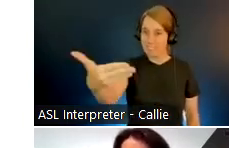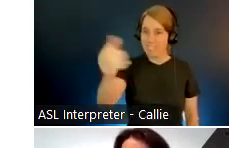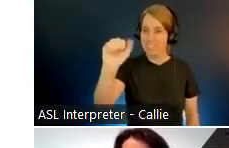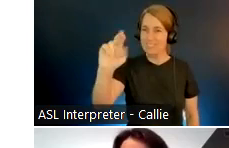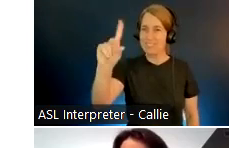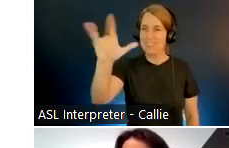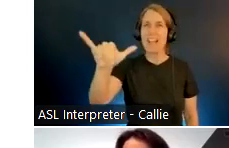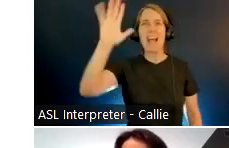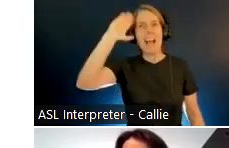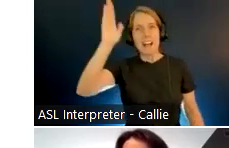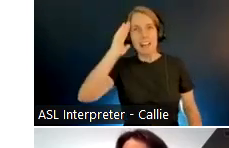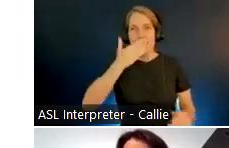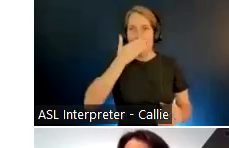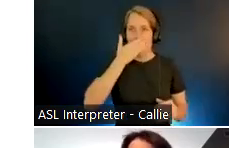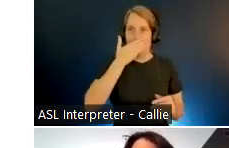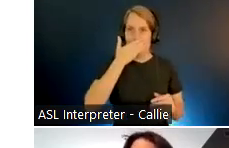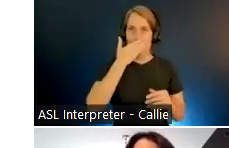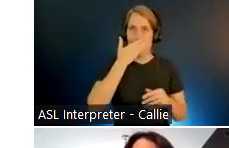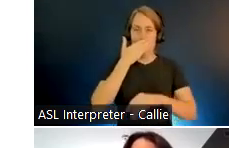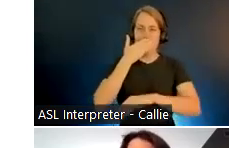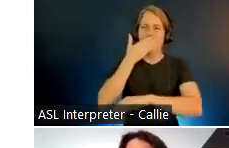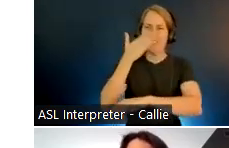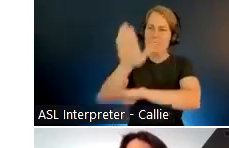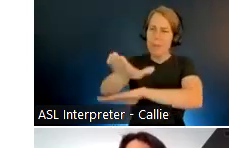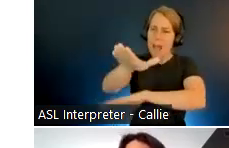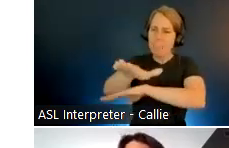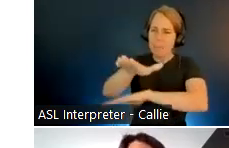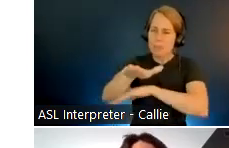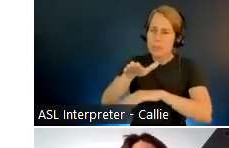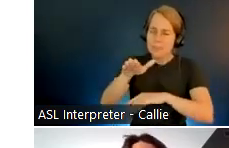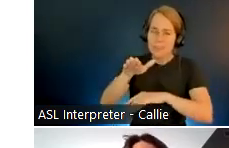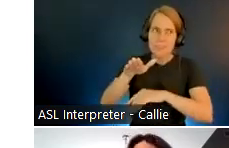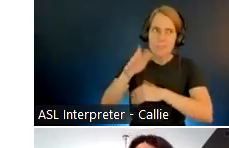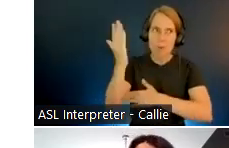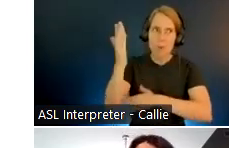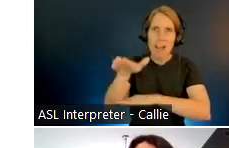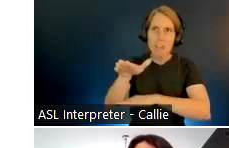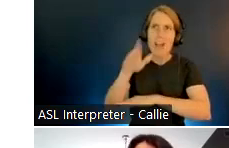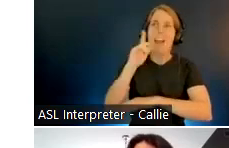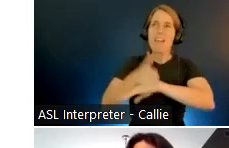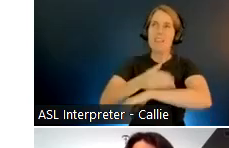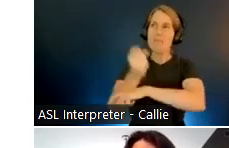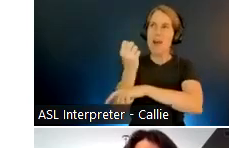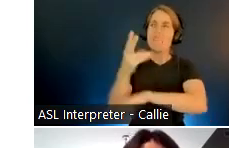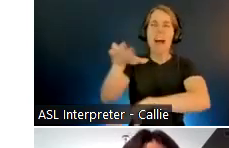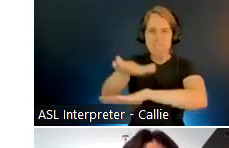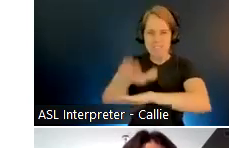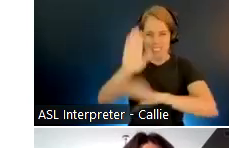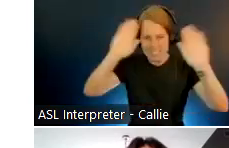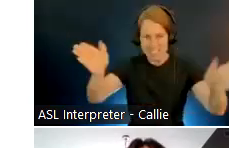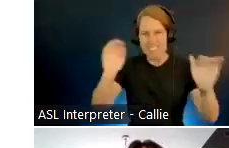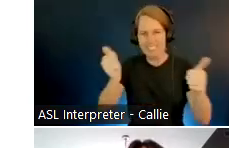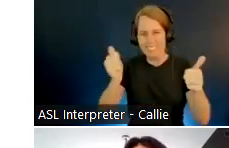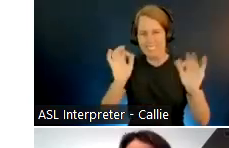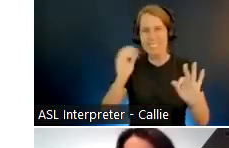that weird time in the day where I have to think about, do I say morning or afternoon? So I think after 12 is definitely afternoon. I try to